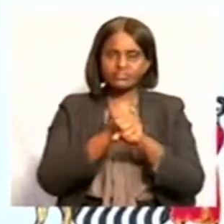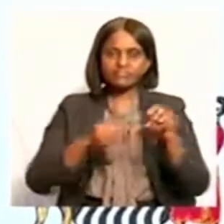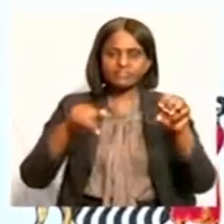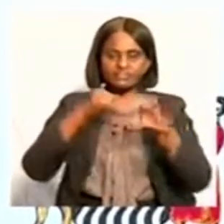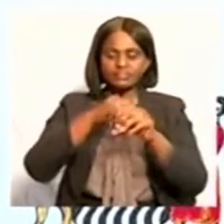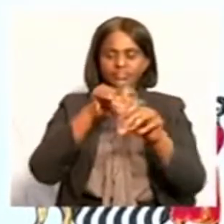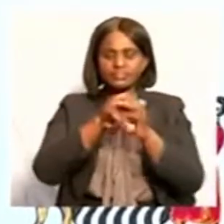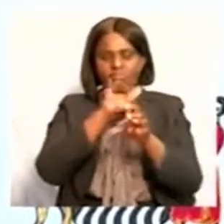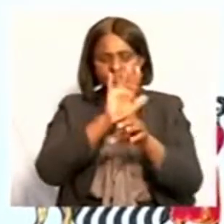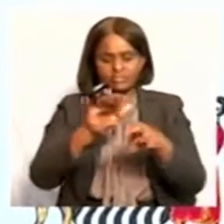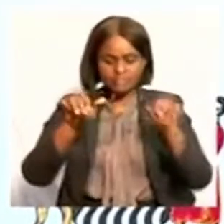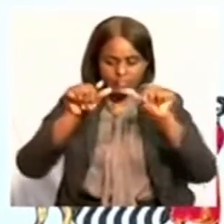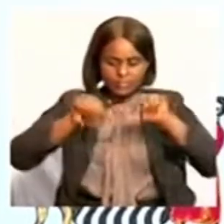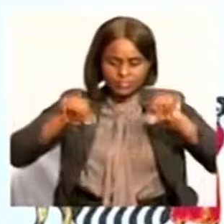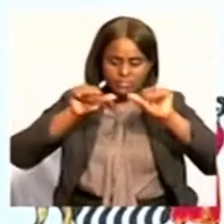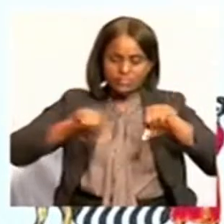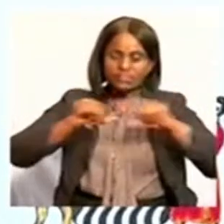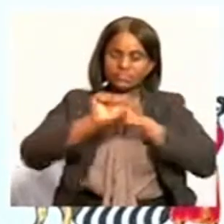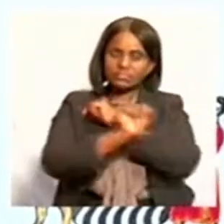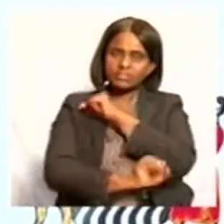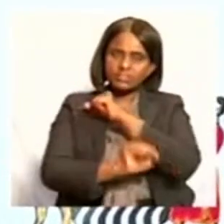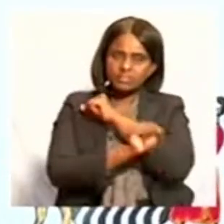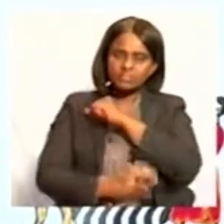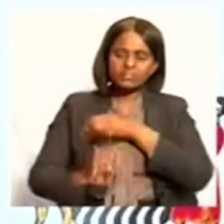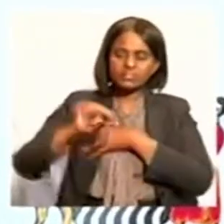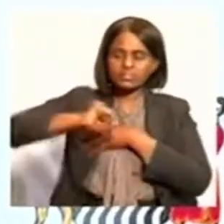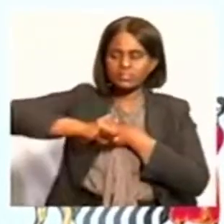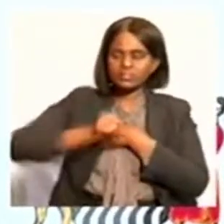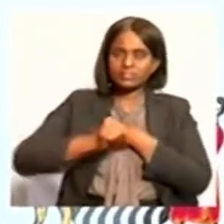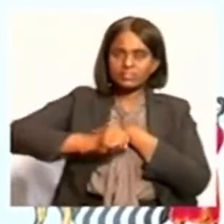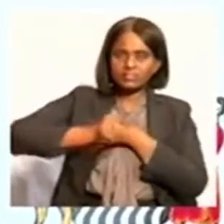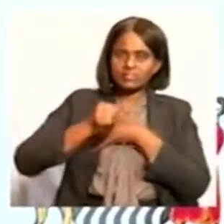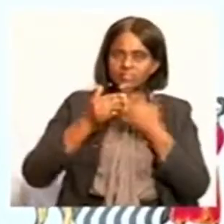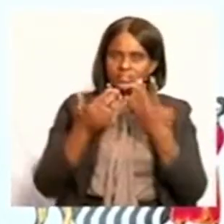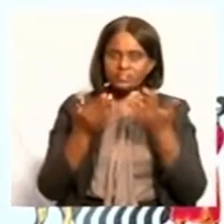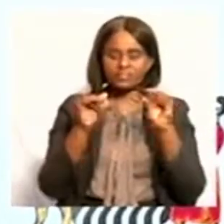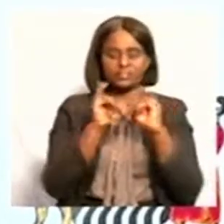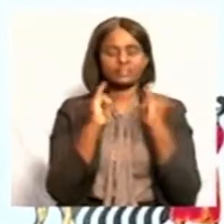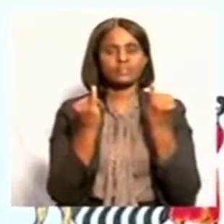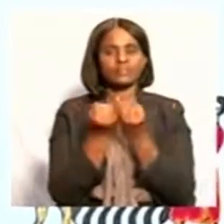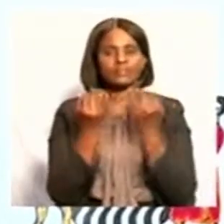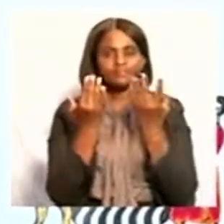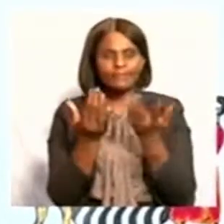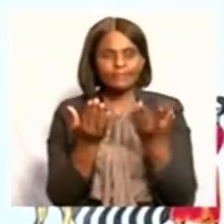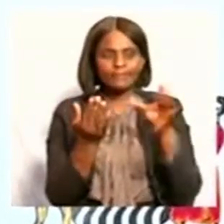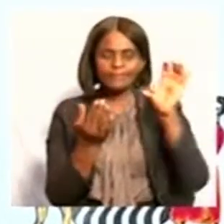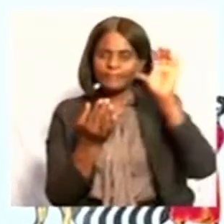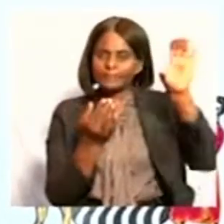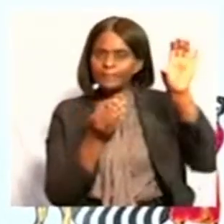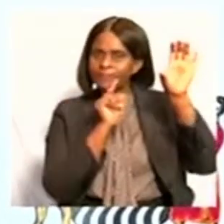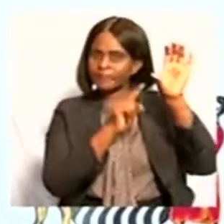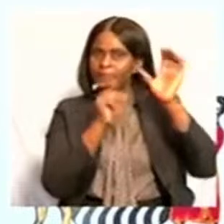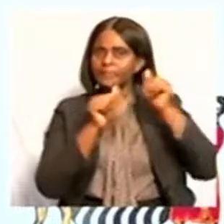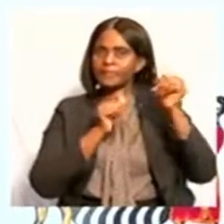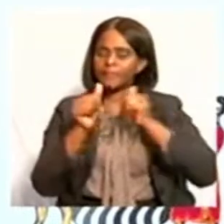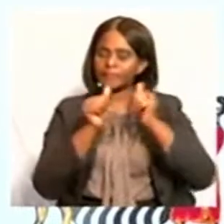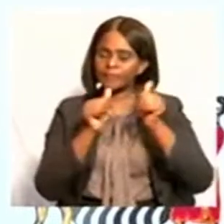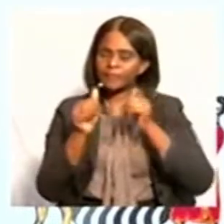include to audit state organs, state institutions, the provincial